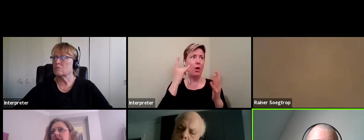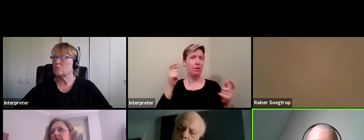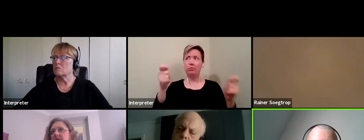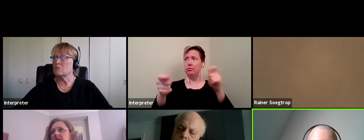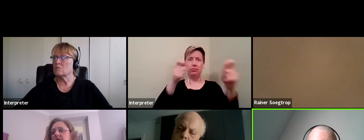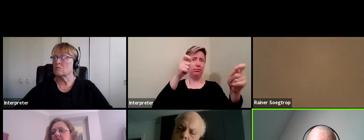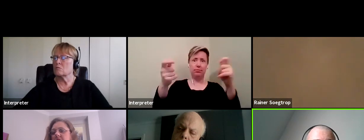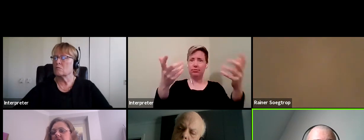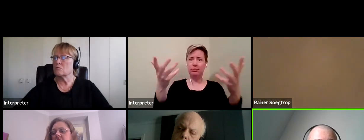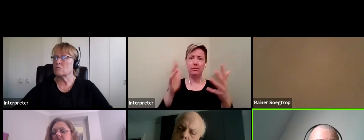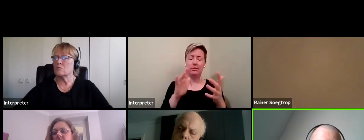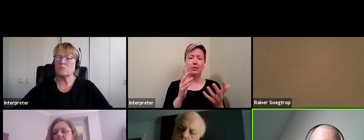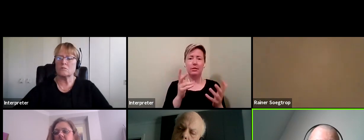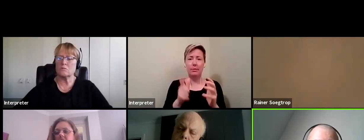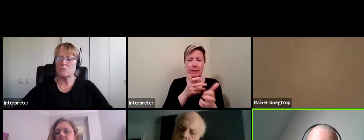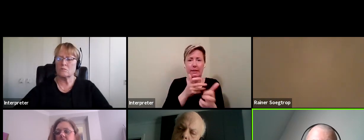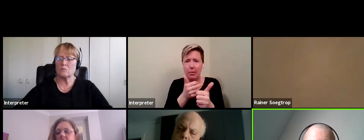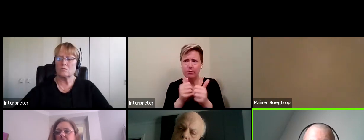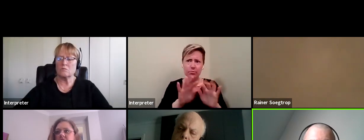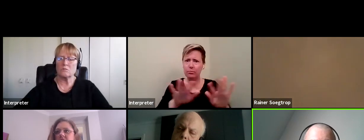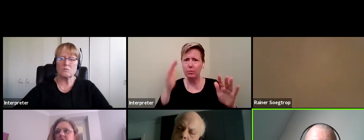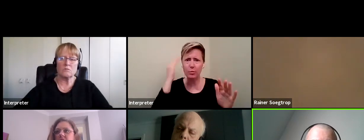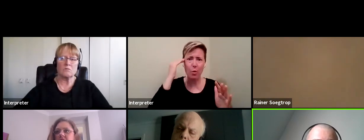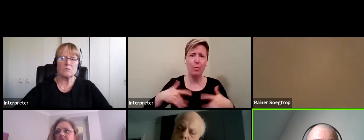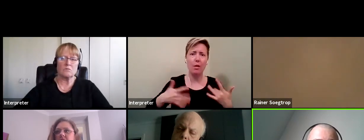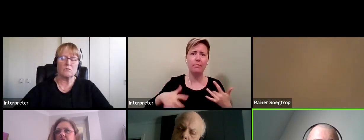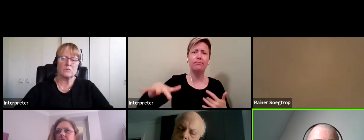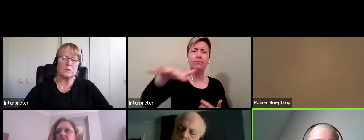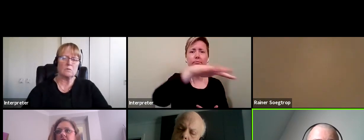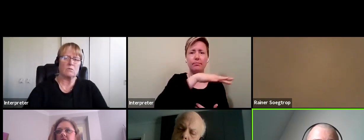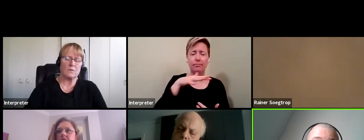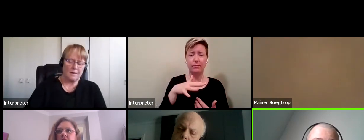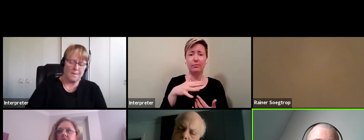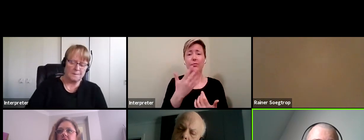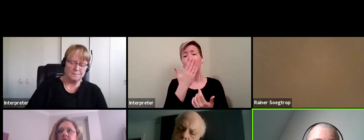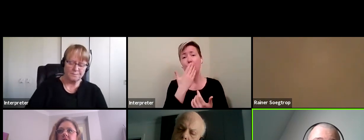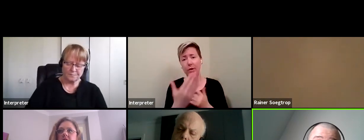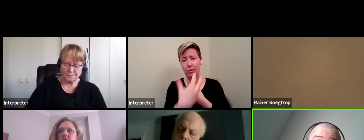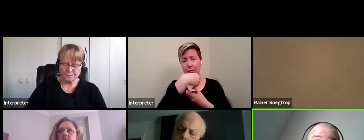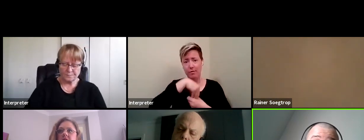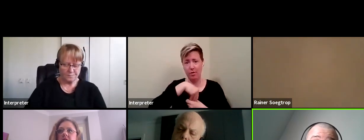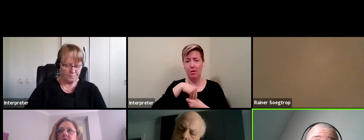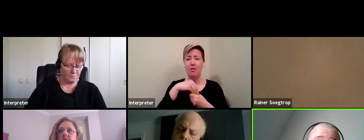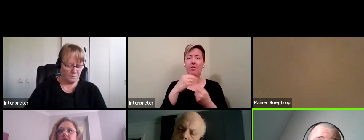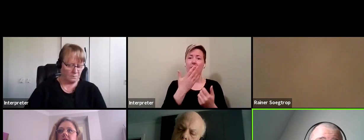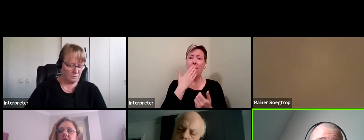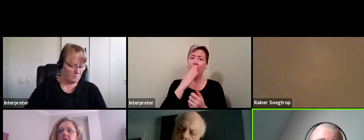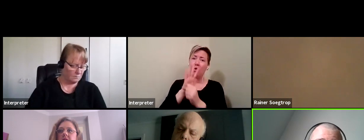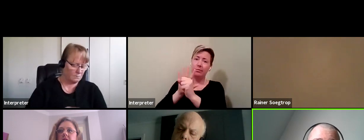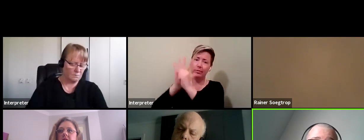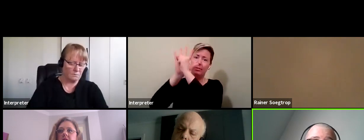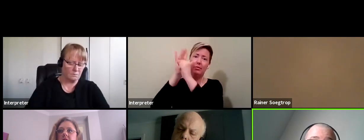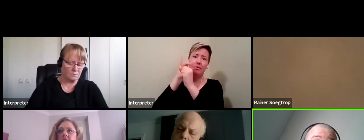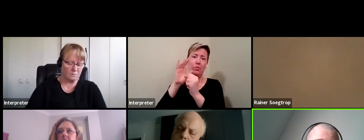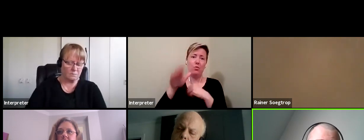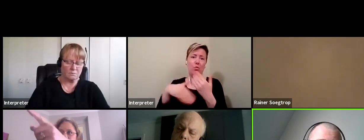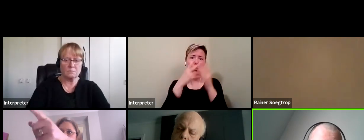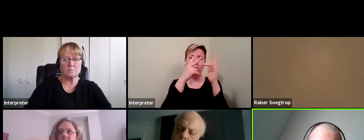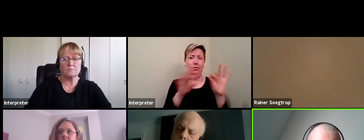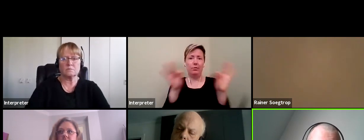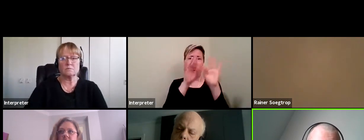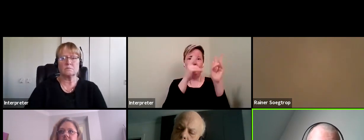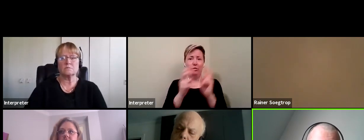your support in raising our collective voices on this critical issue and the other issues that we will be discussing today in this public forum. So thank